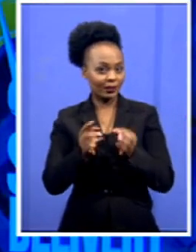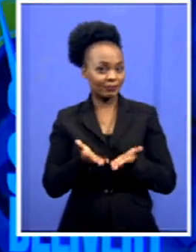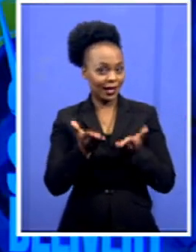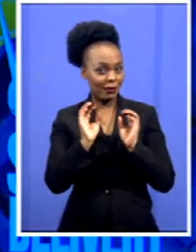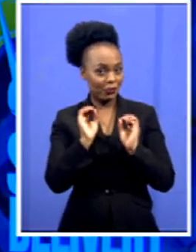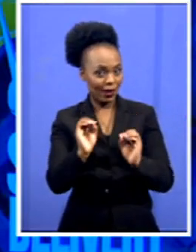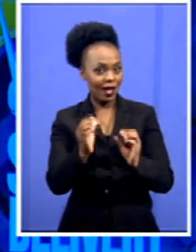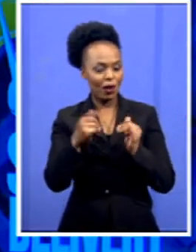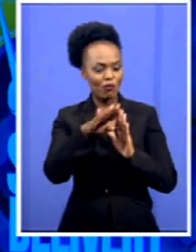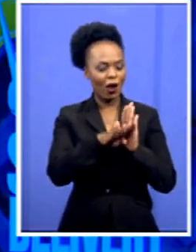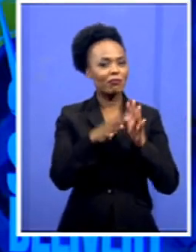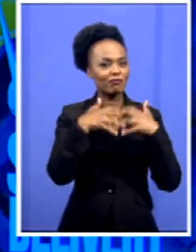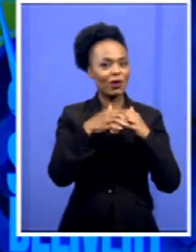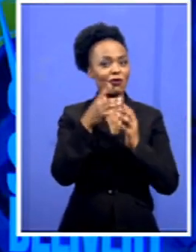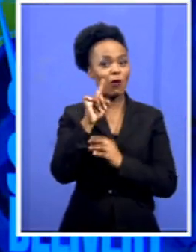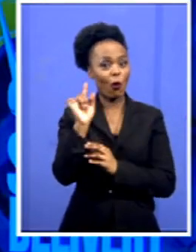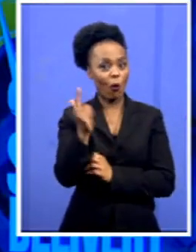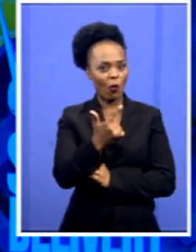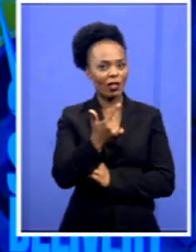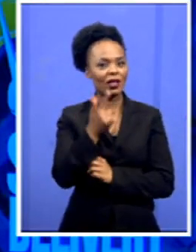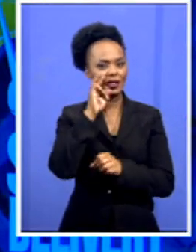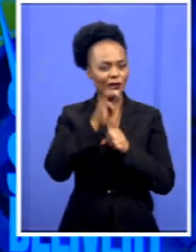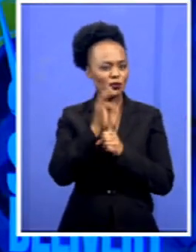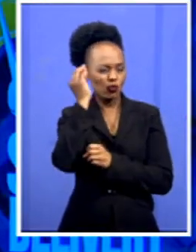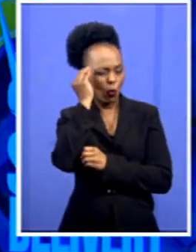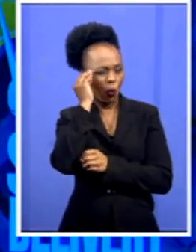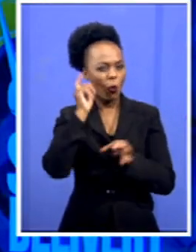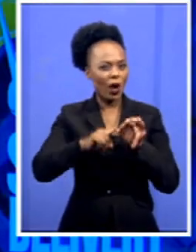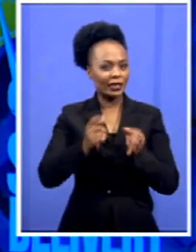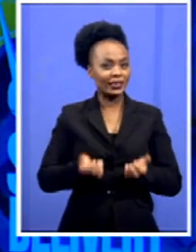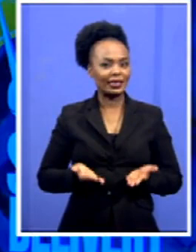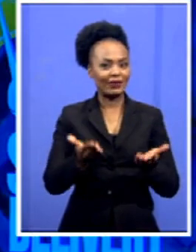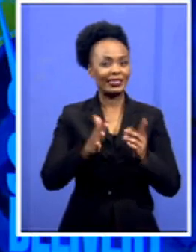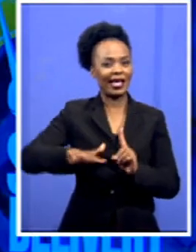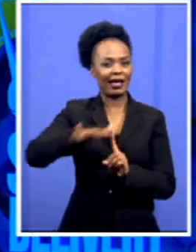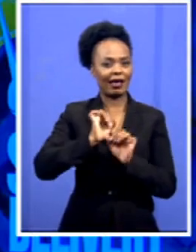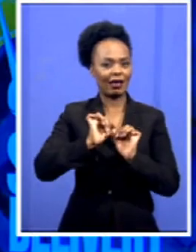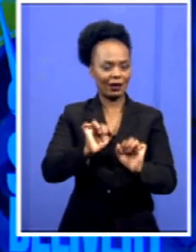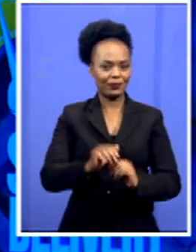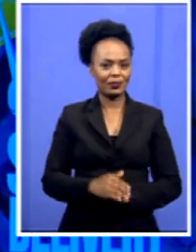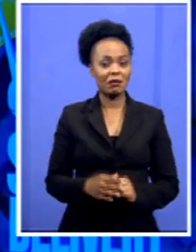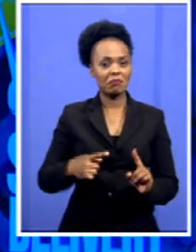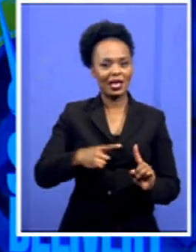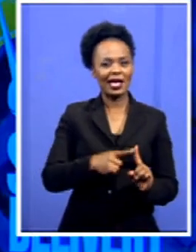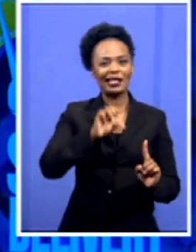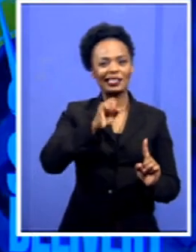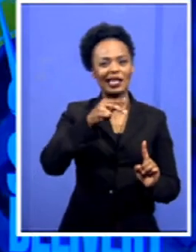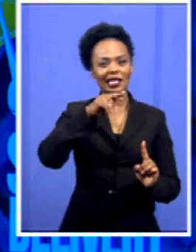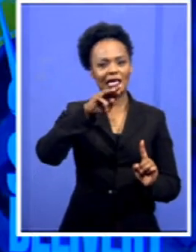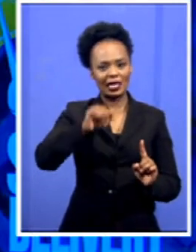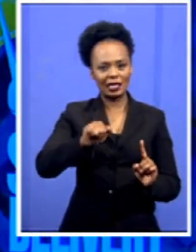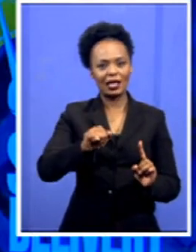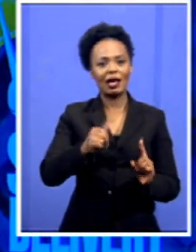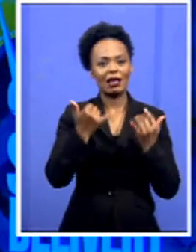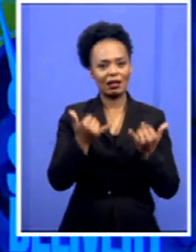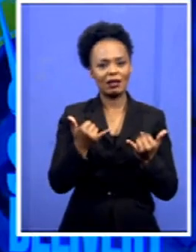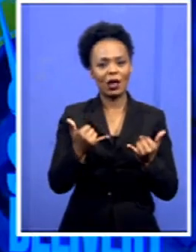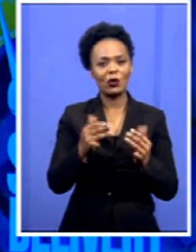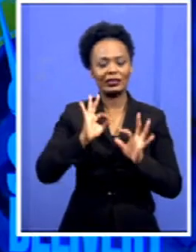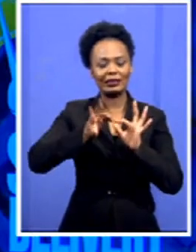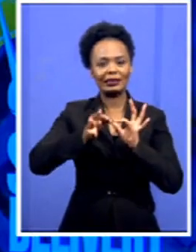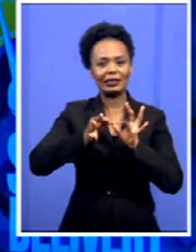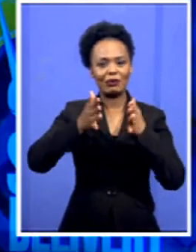specifically designed for you to gauge the quality of service delivery in your area. And I'm your host, Sakina Kamwendo, and on